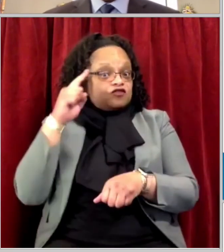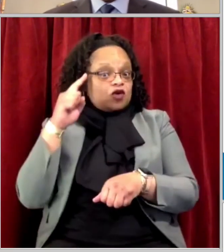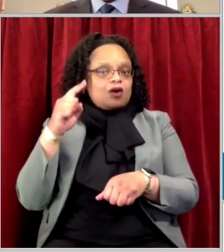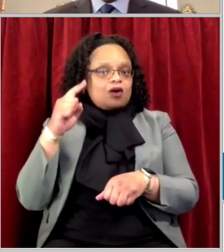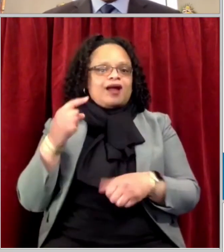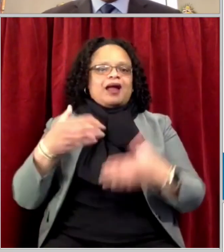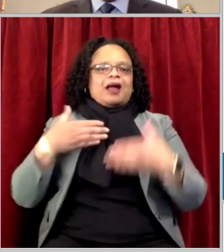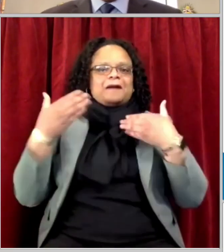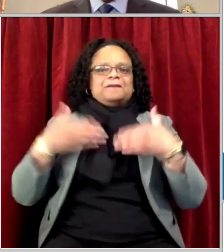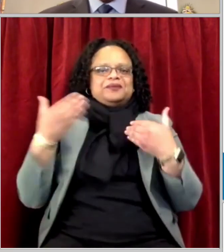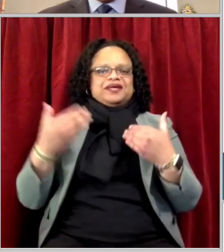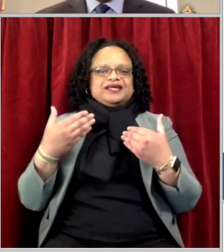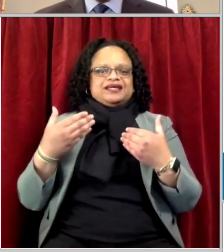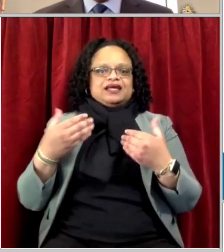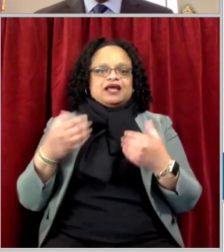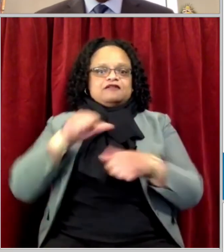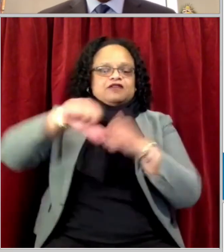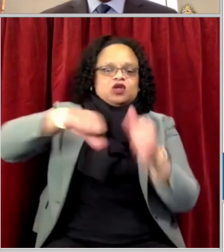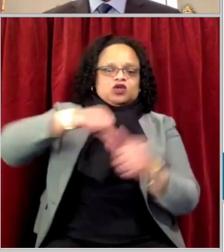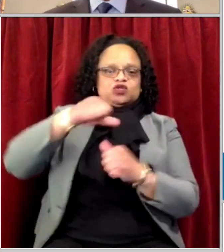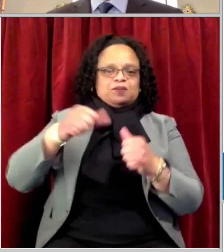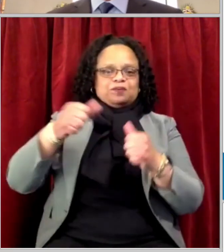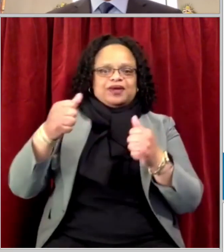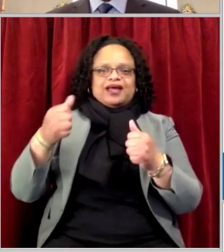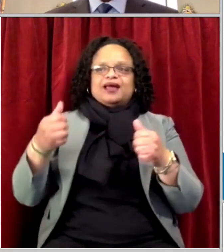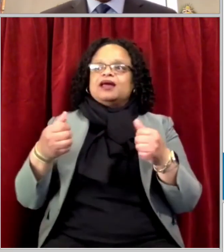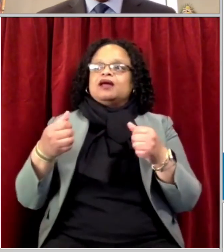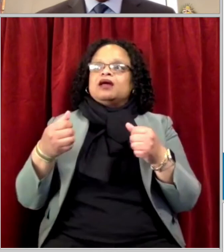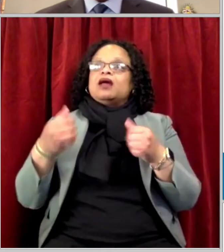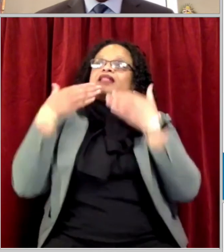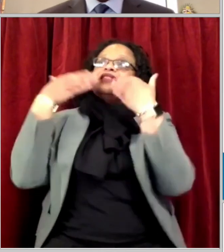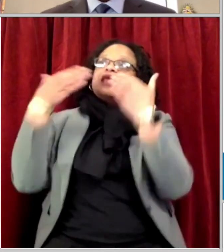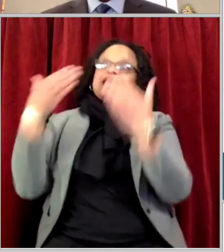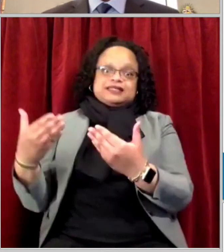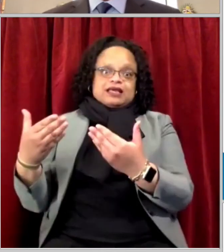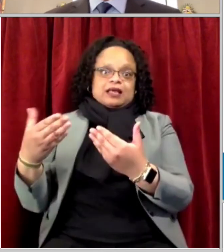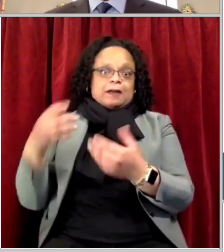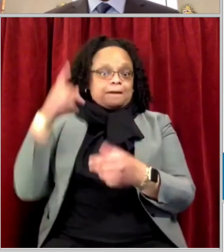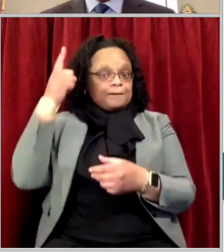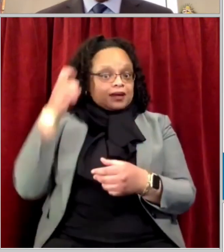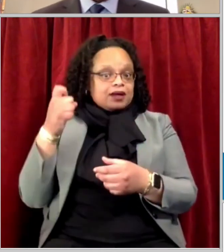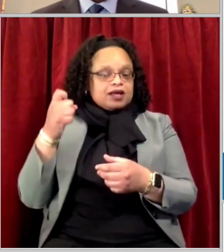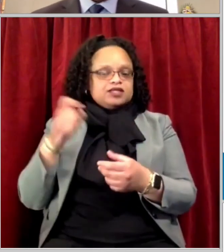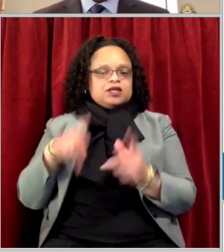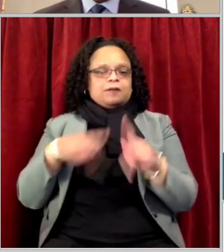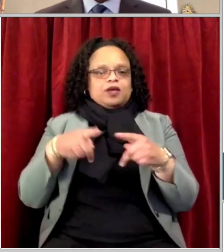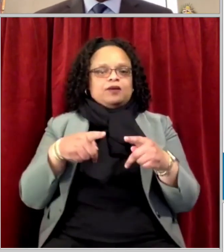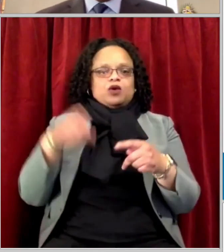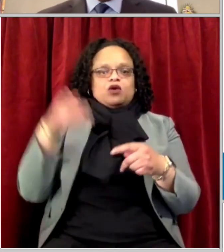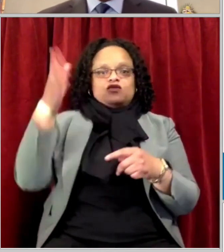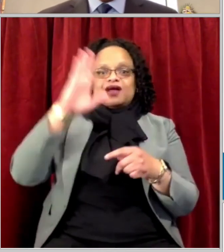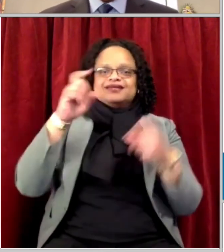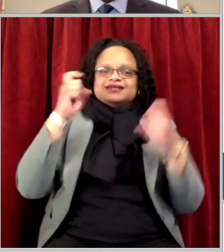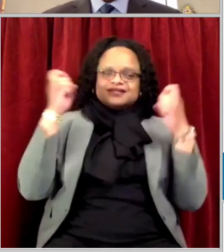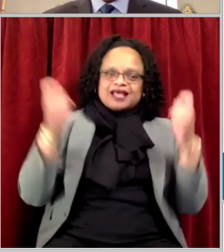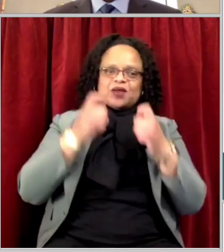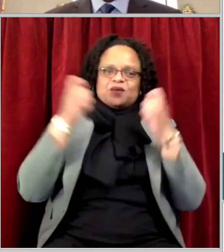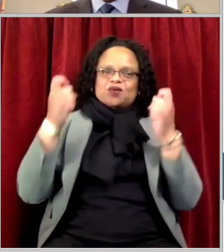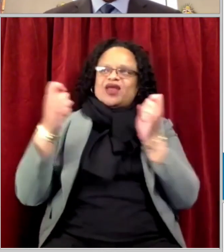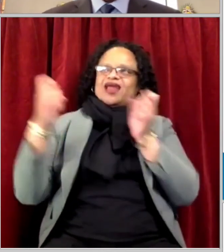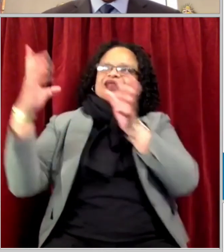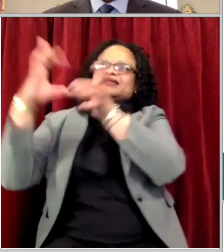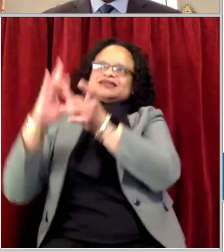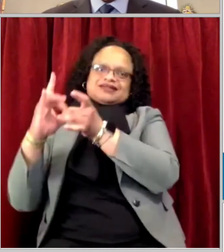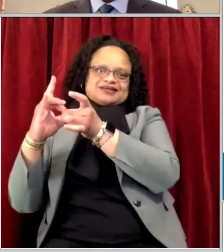thanksgiving. The people of God celebrate their reconciliation by God's work. They rejoice in